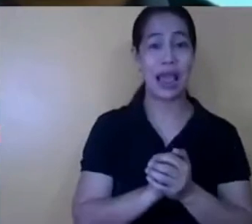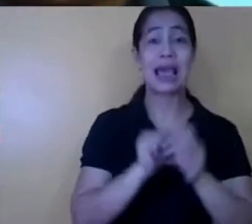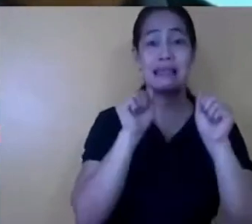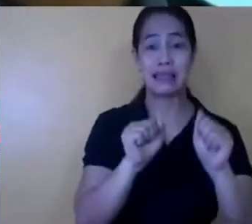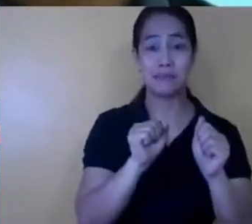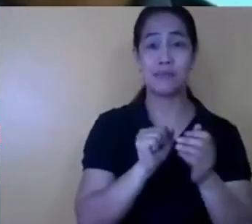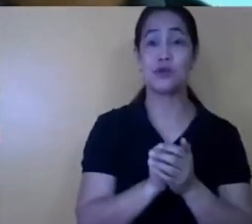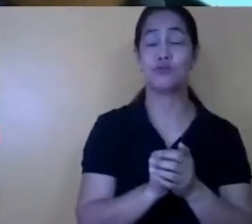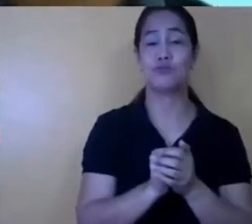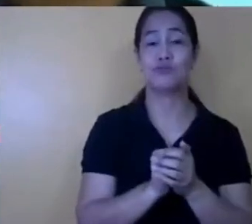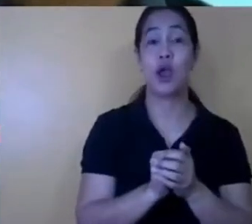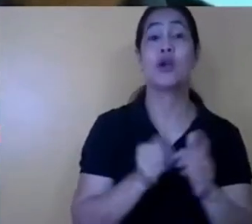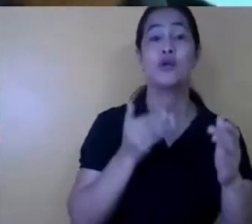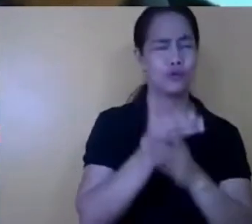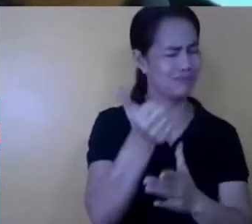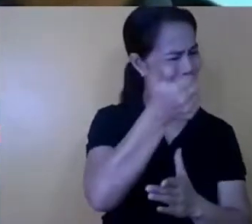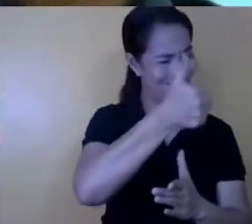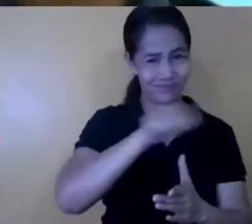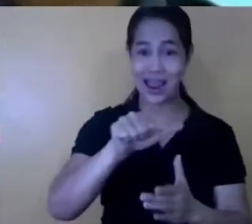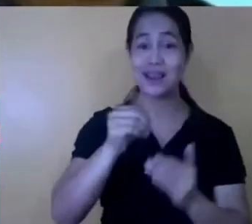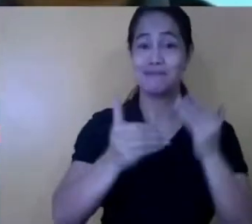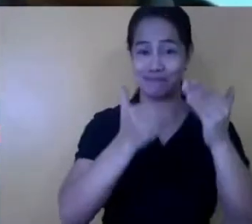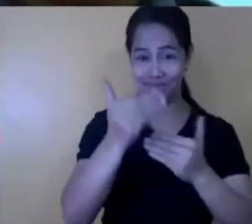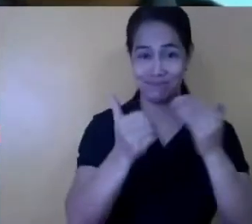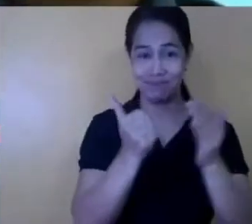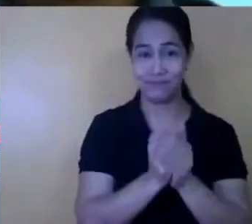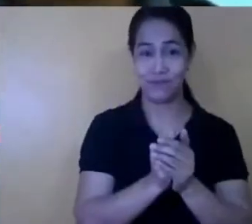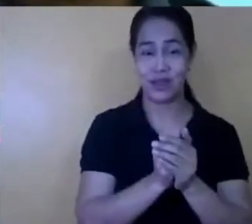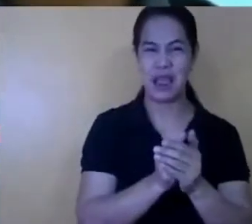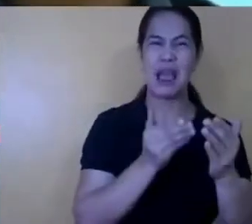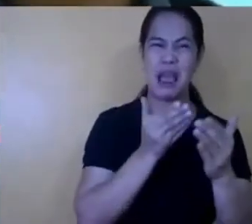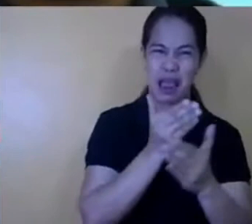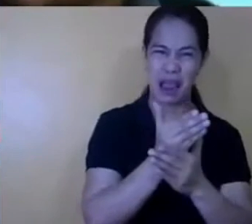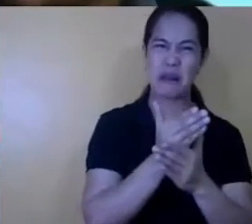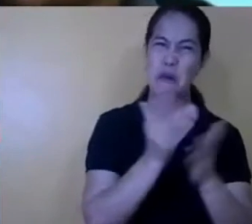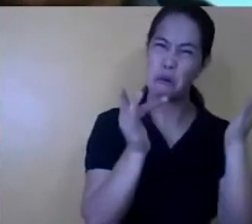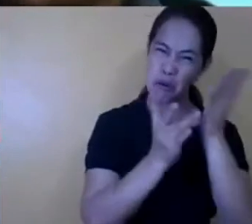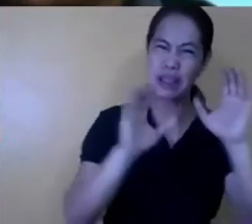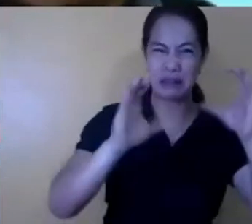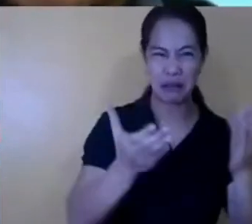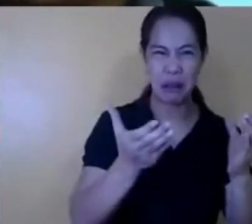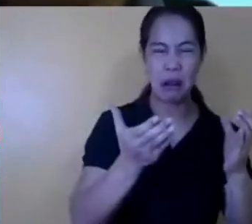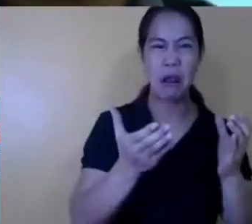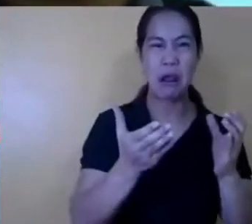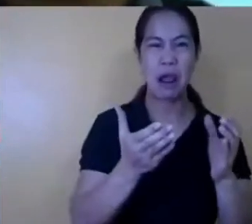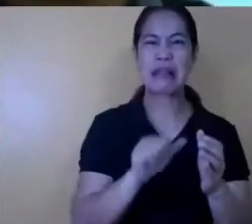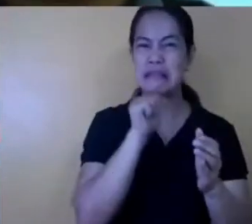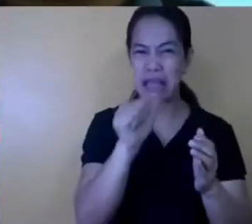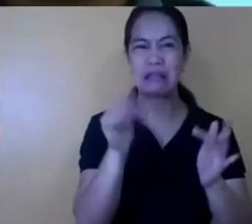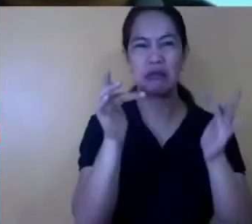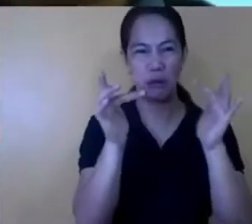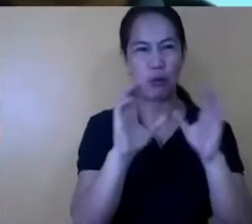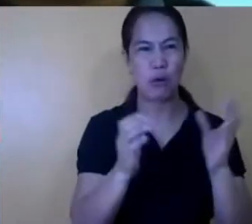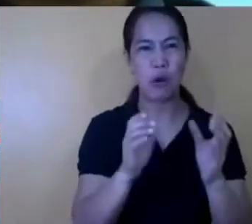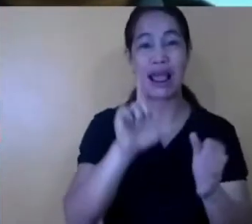through any of the following: either through synchronous classes, asynchronous classes, lock session,